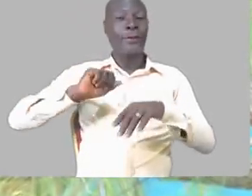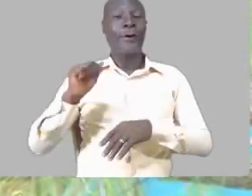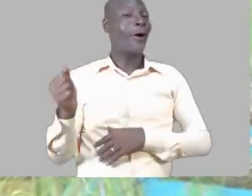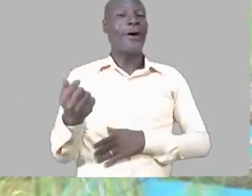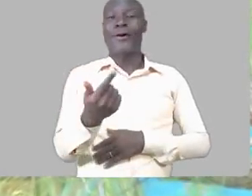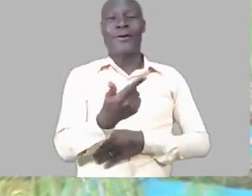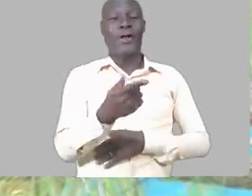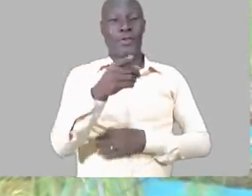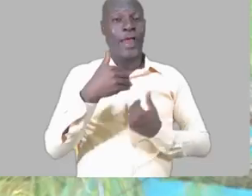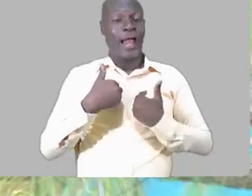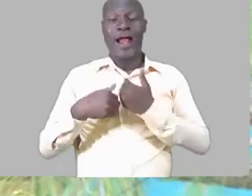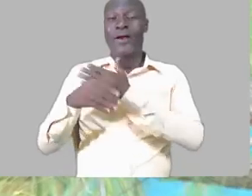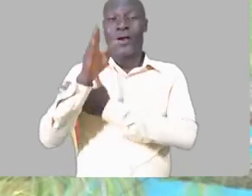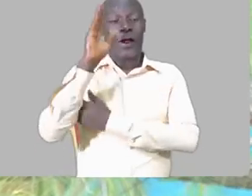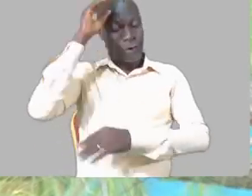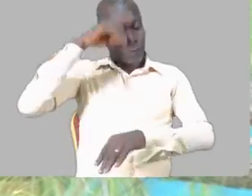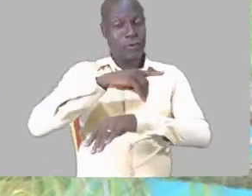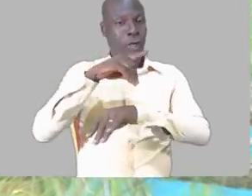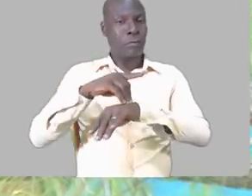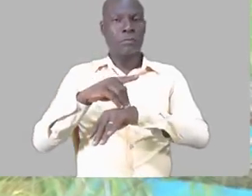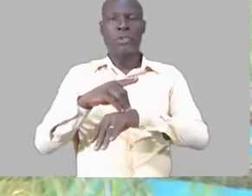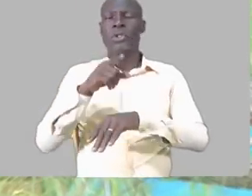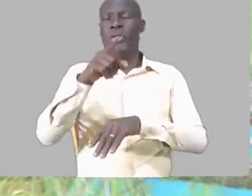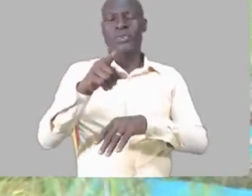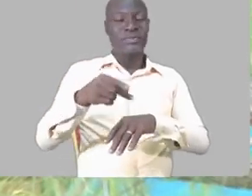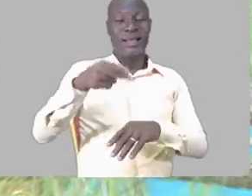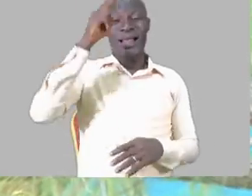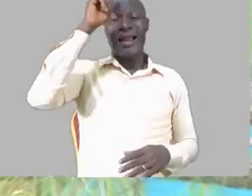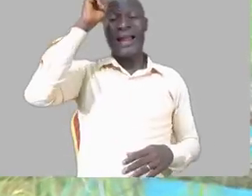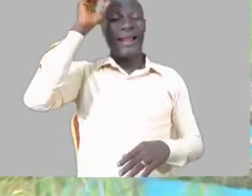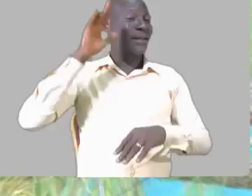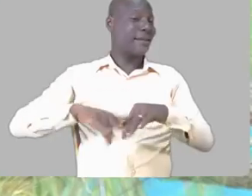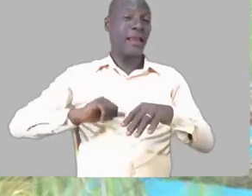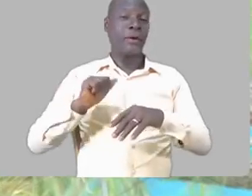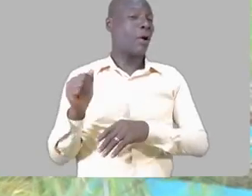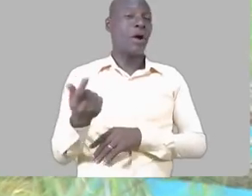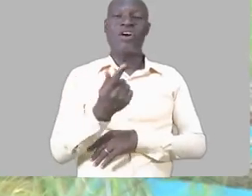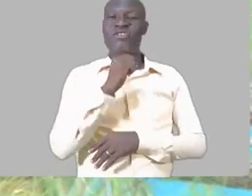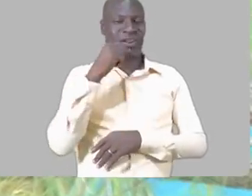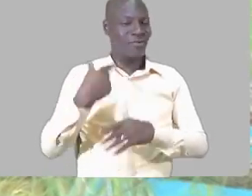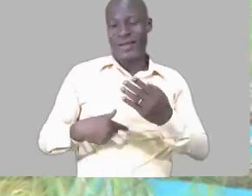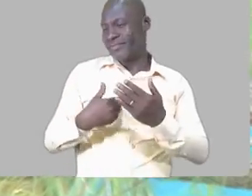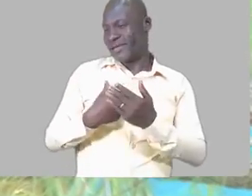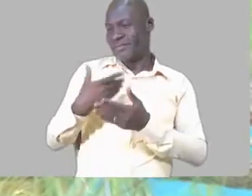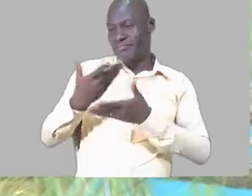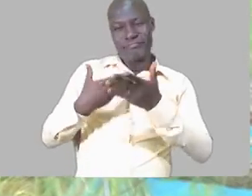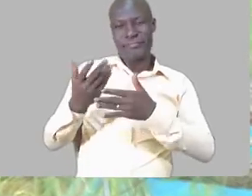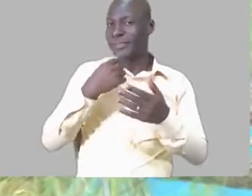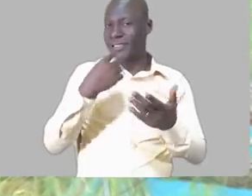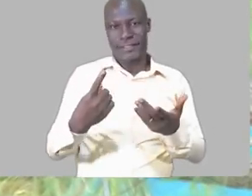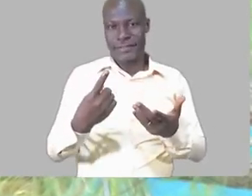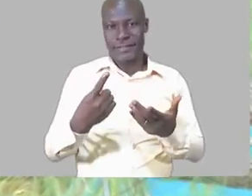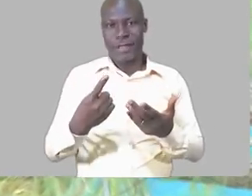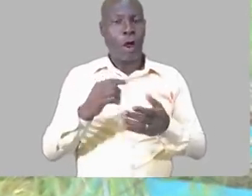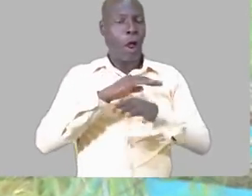unya nyankopon asemu nimide na unya emu entiase a anya no ene de maboboswe de